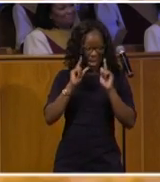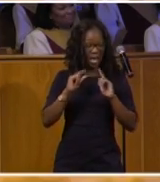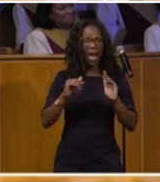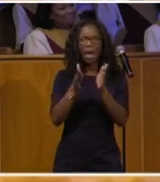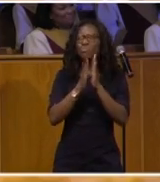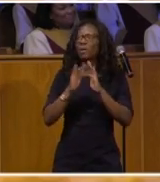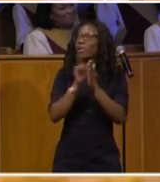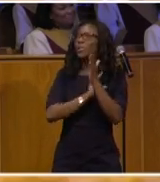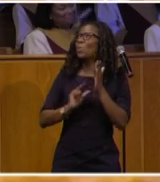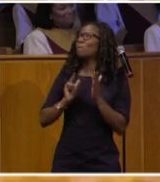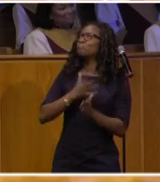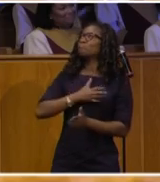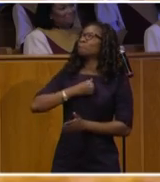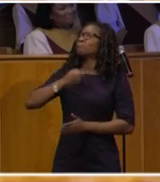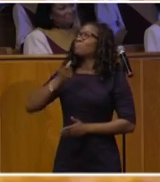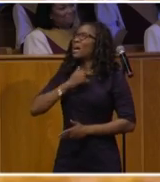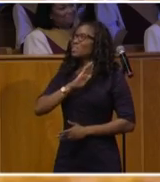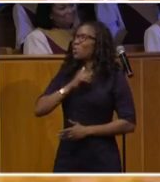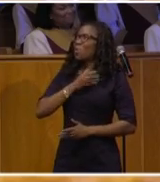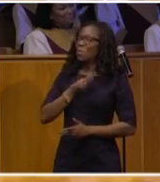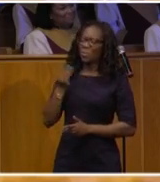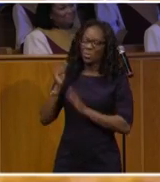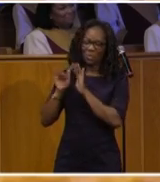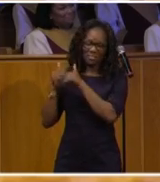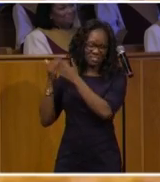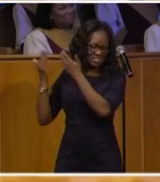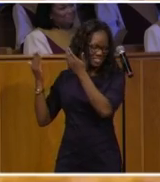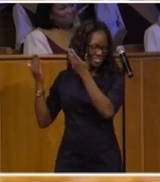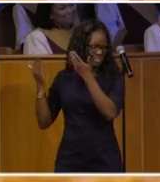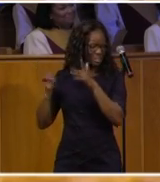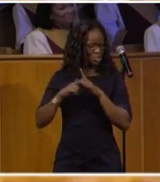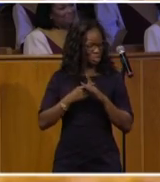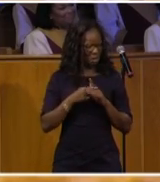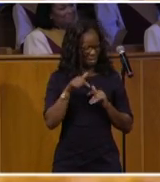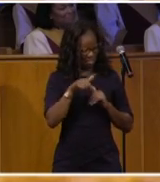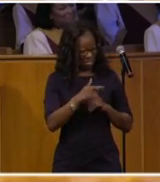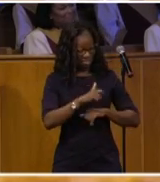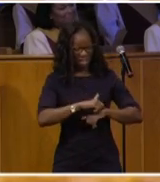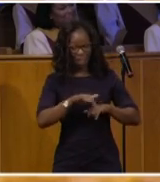praise the Lord my soul to take. Started right there.